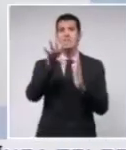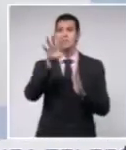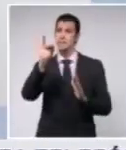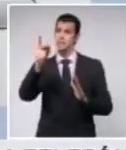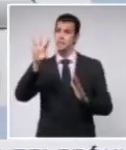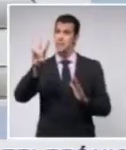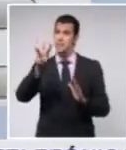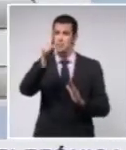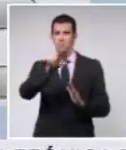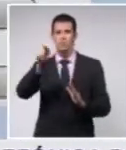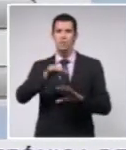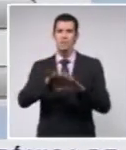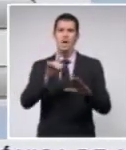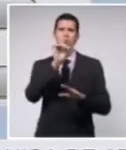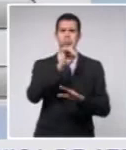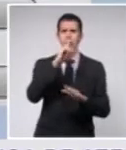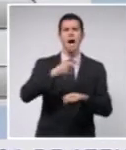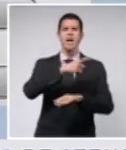Of the